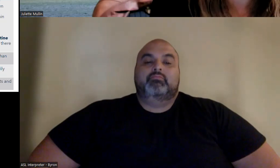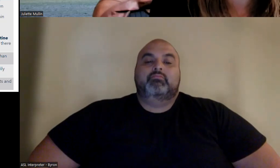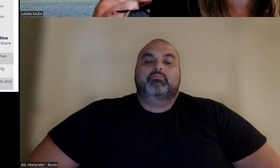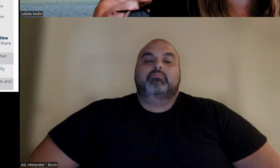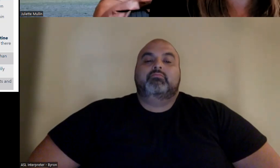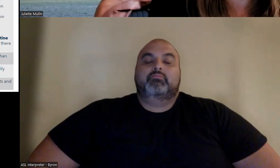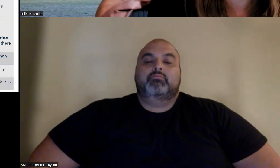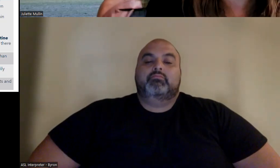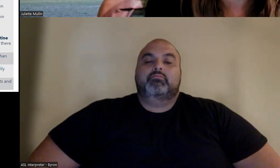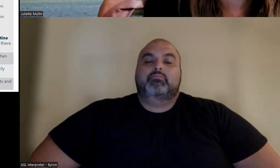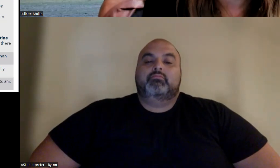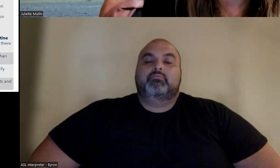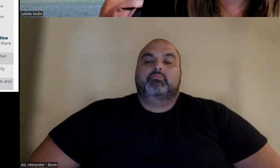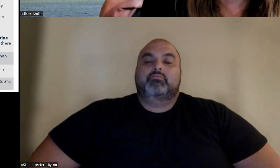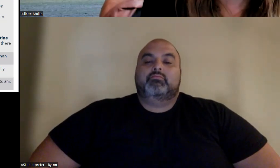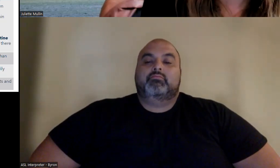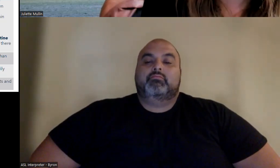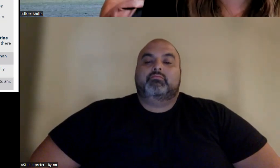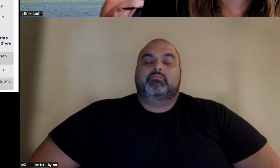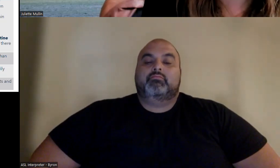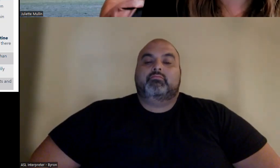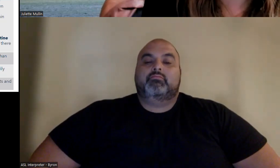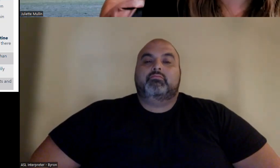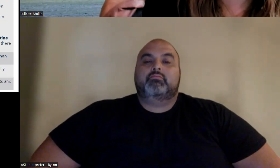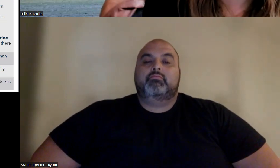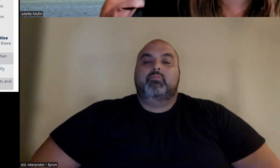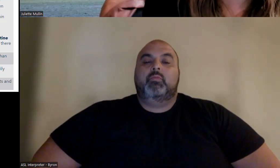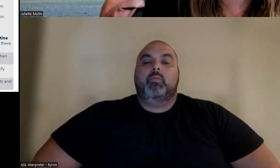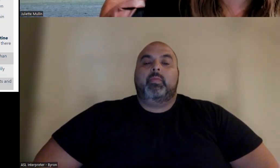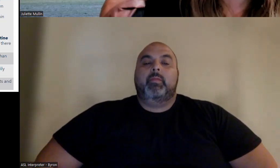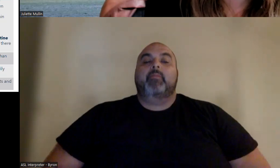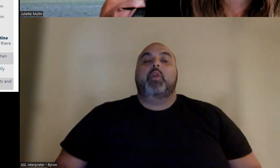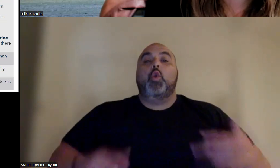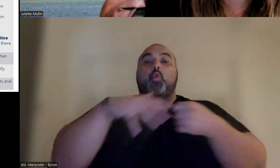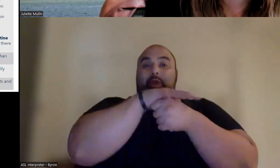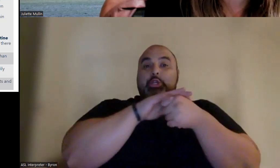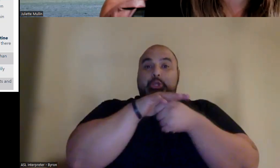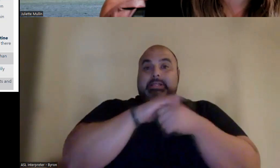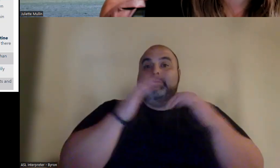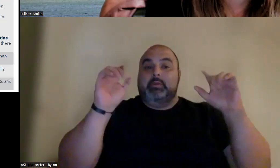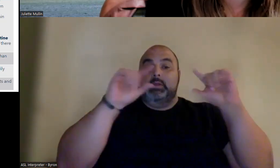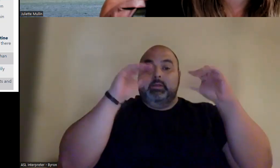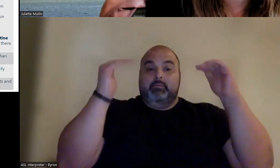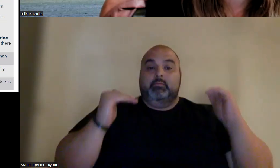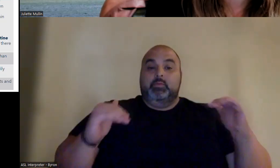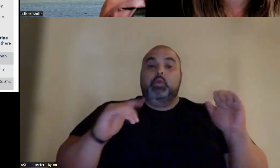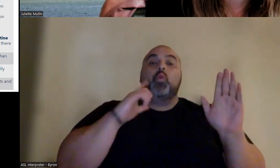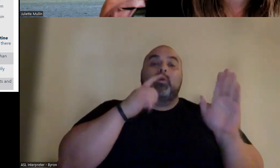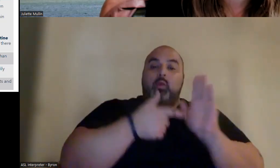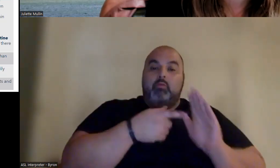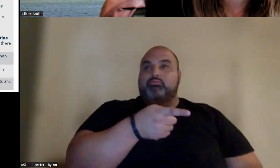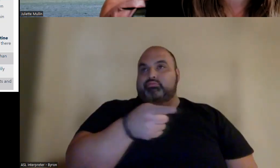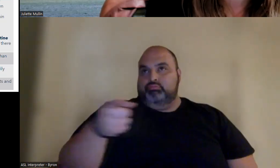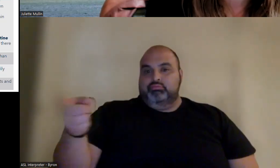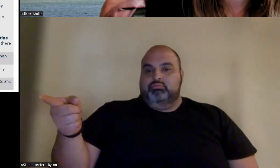required of facility staff. On regionalism, it noted that it would require the facility to provide